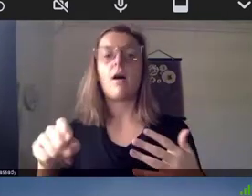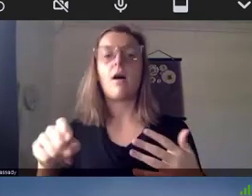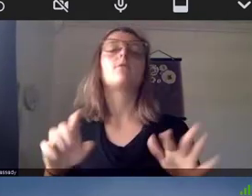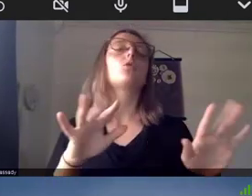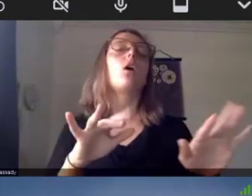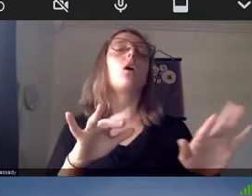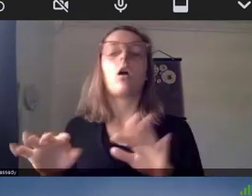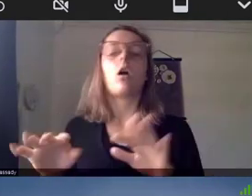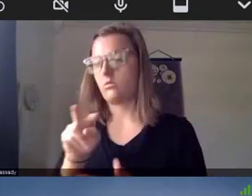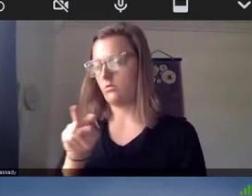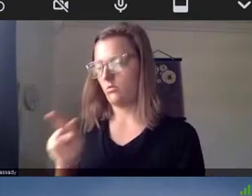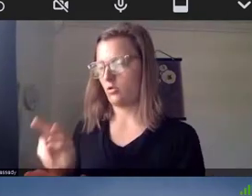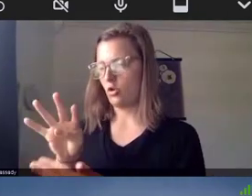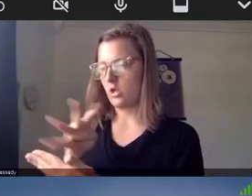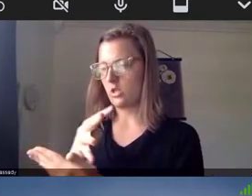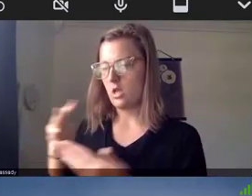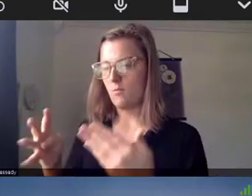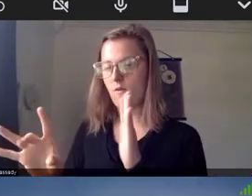in the textbook.